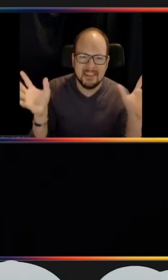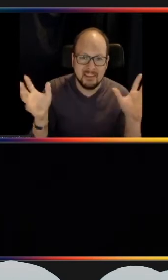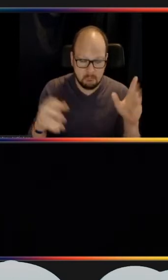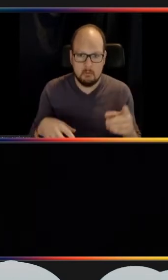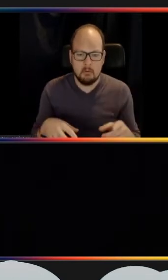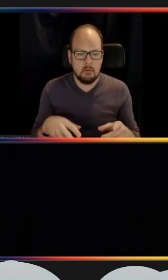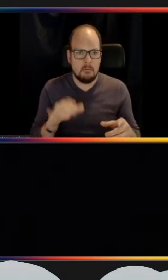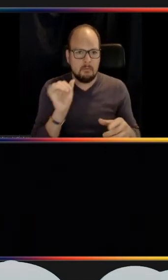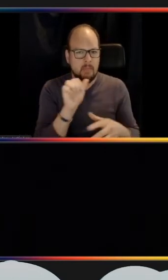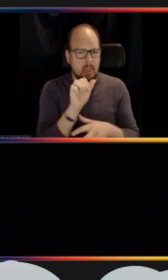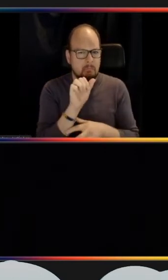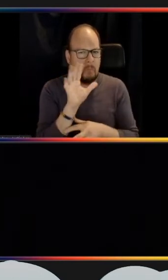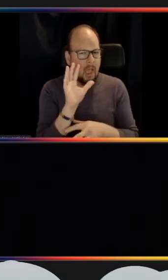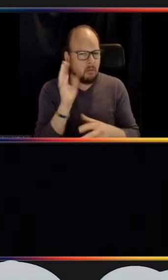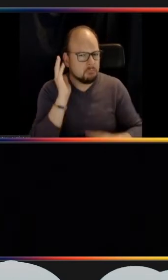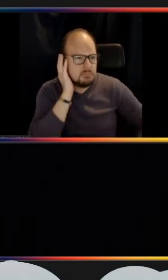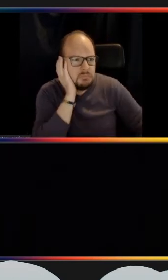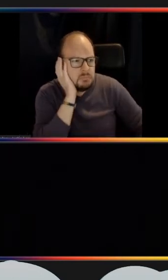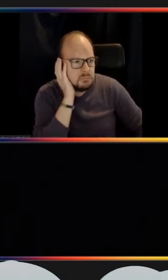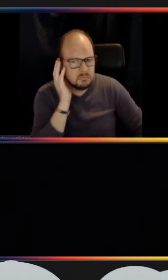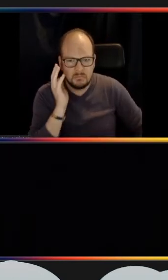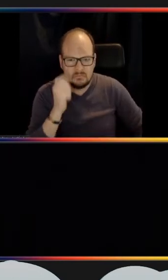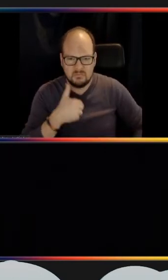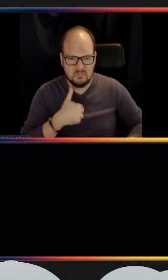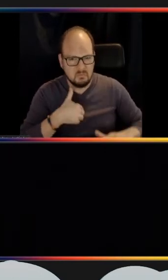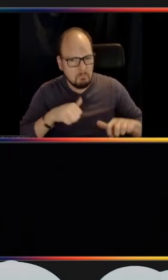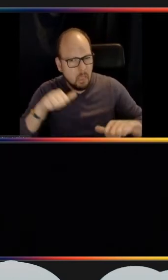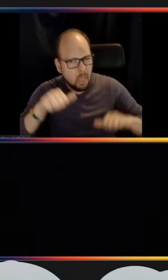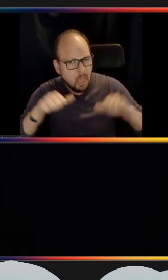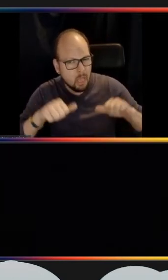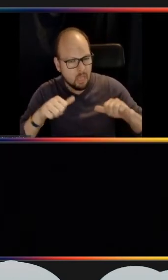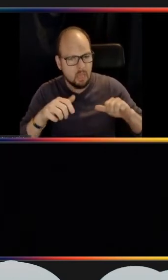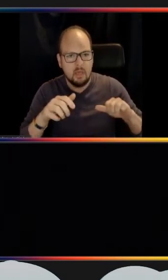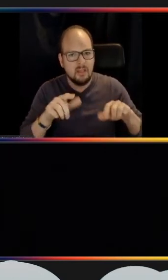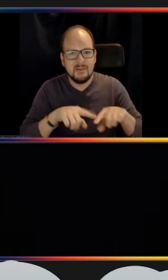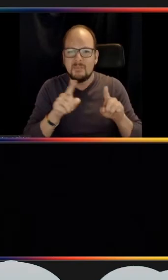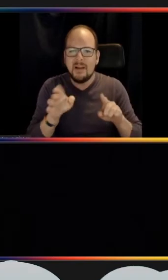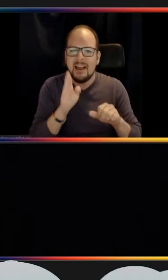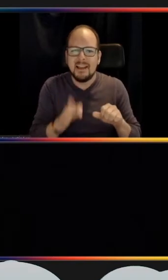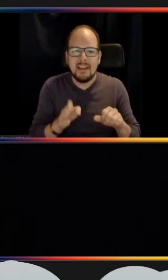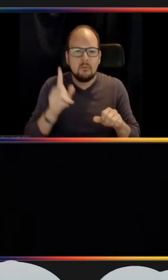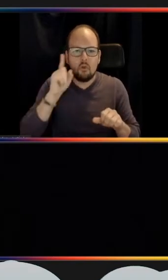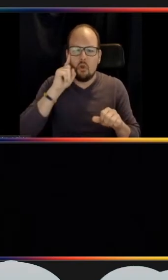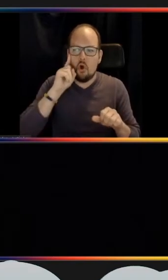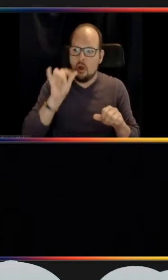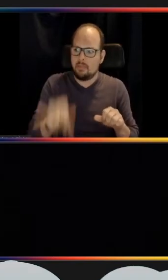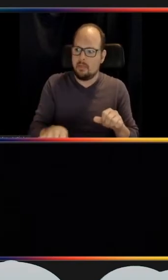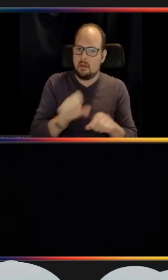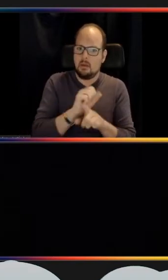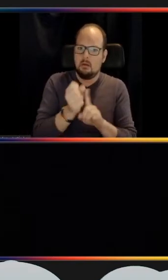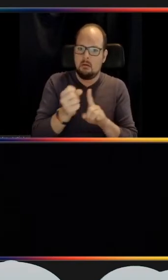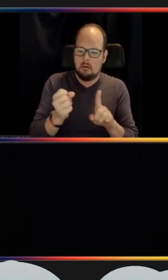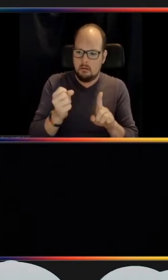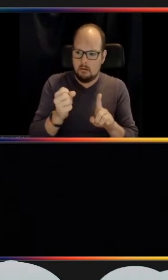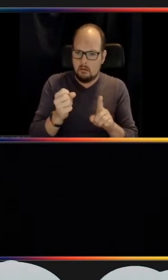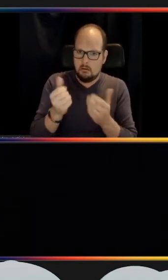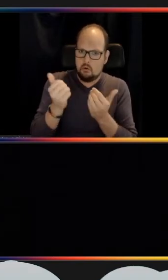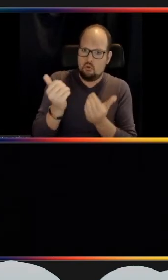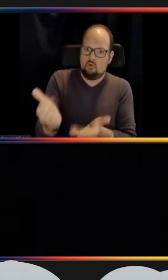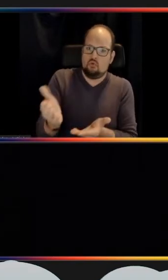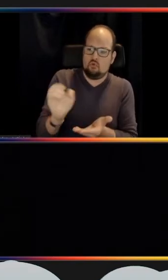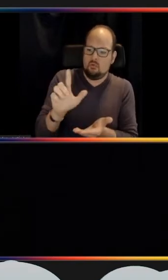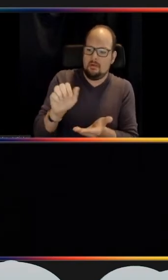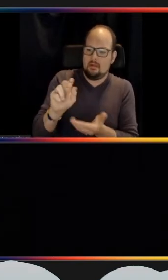like, who am I to question? Like, but I've never looked at it like that, that you or Elena was taught to